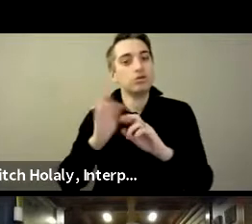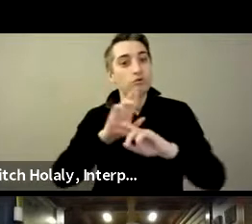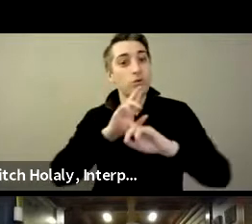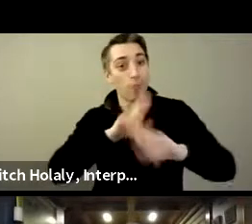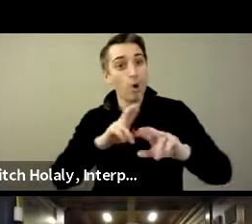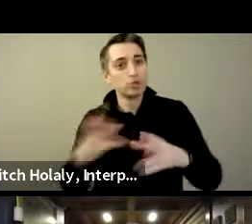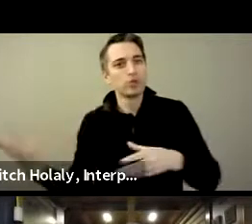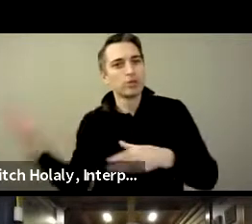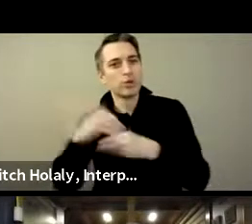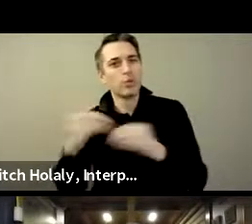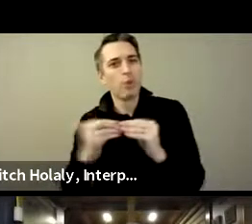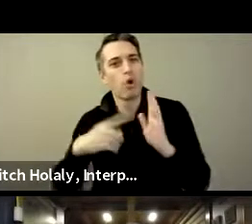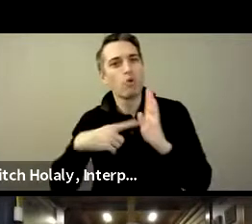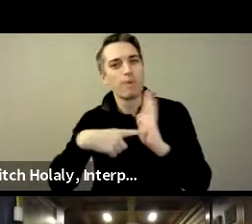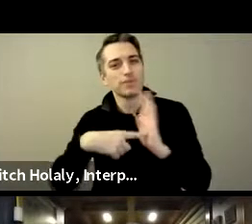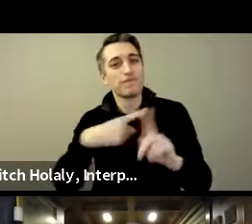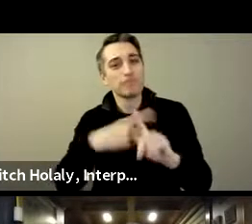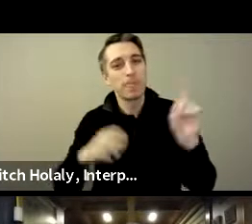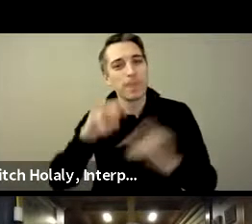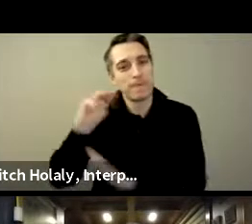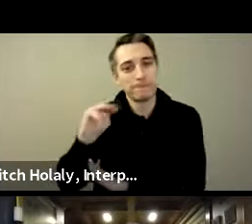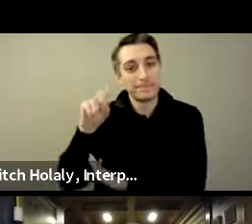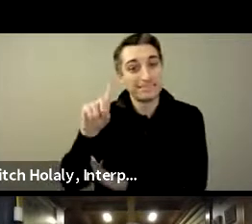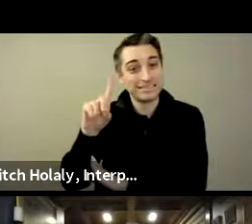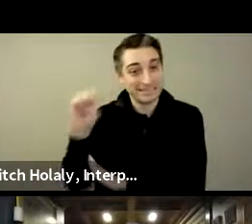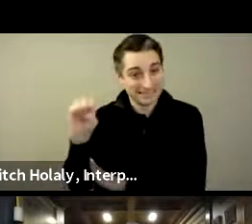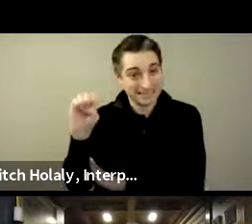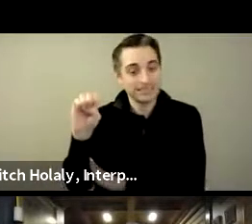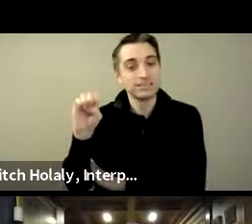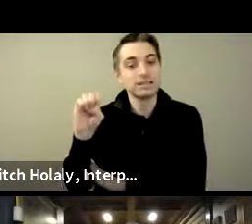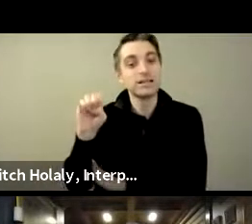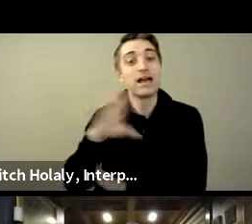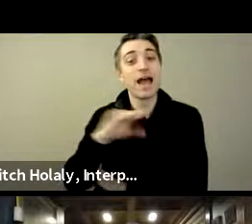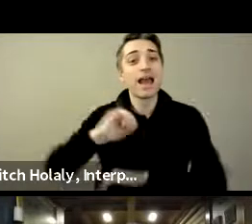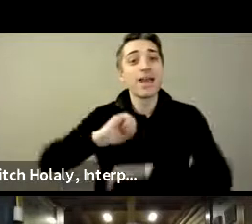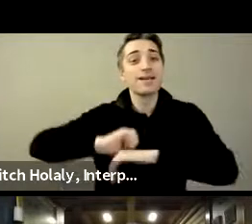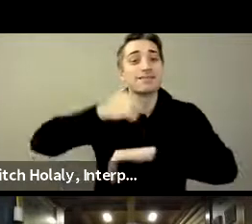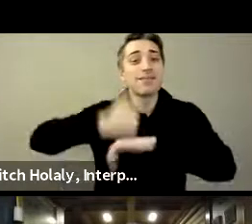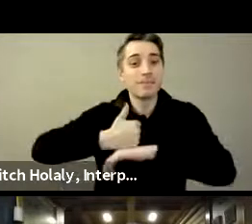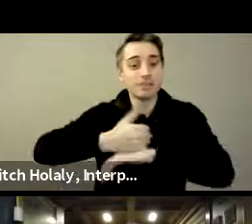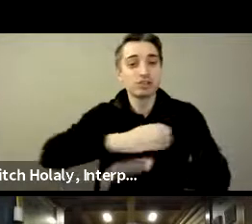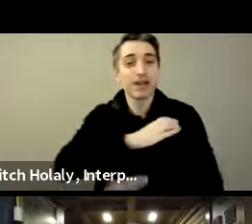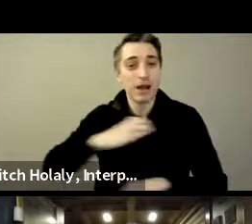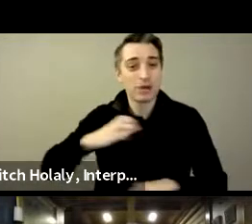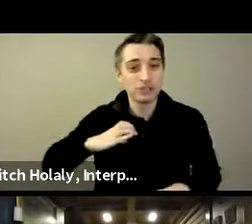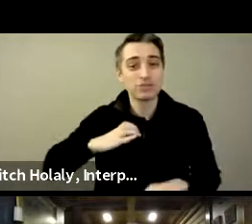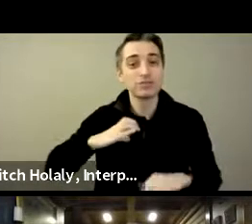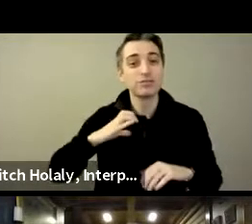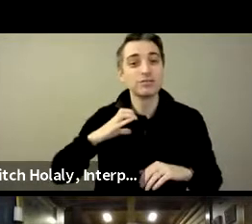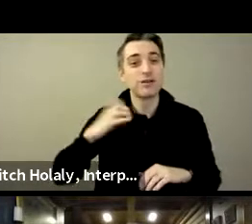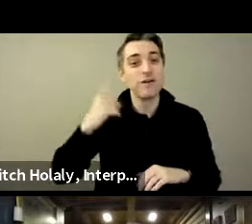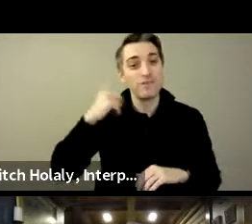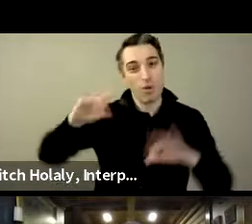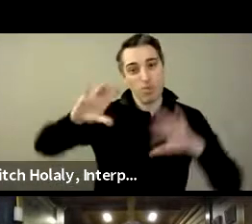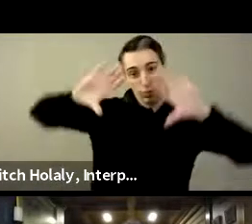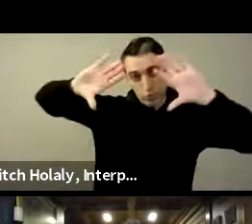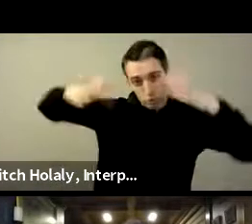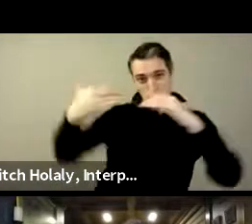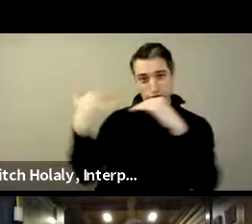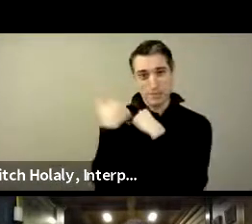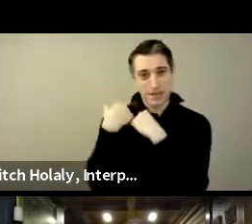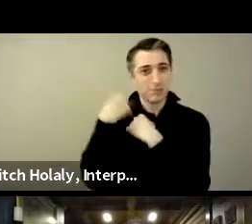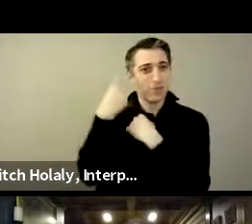include representatives of the Michigan Department of Education and establish the council as the entity responsible